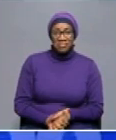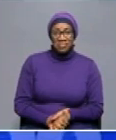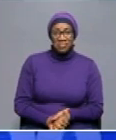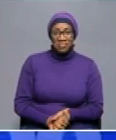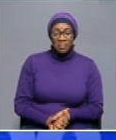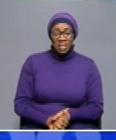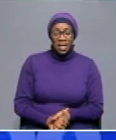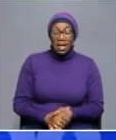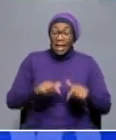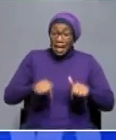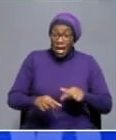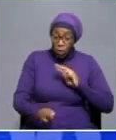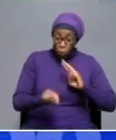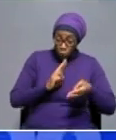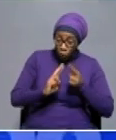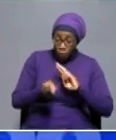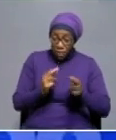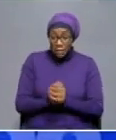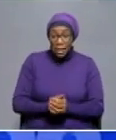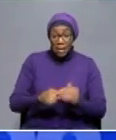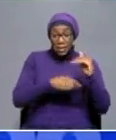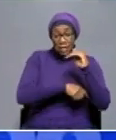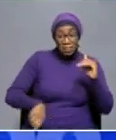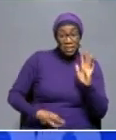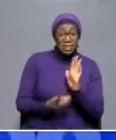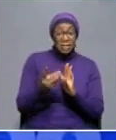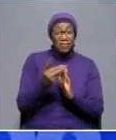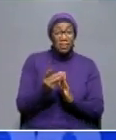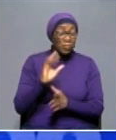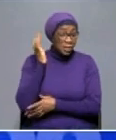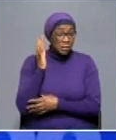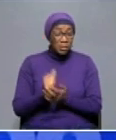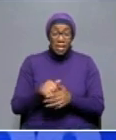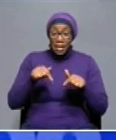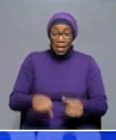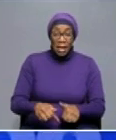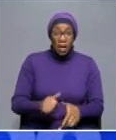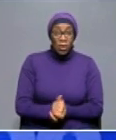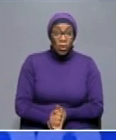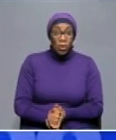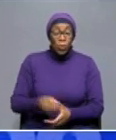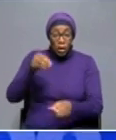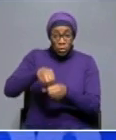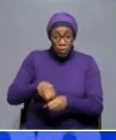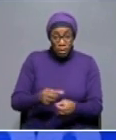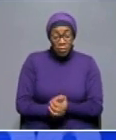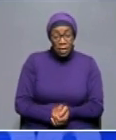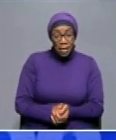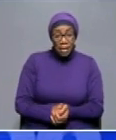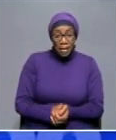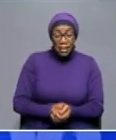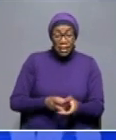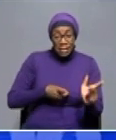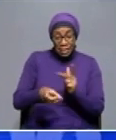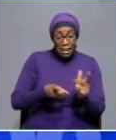Dissect the State of the Nation address. I'm joined via Skype by Graham Hopwood, the Executive Director of the Institute for Public Policy Research. Good